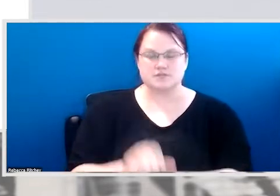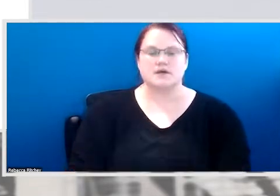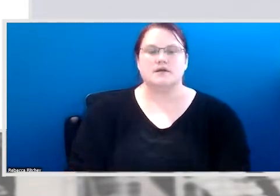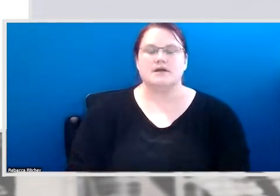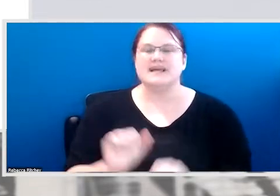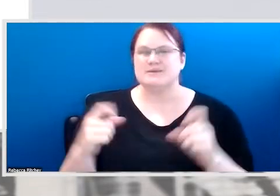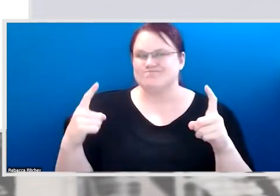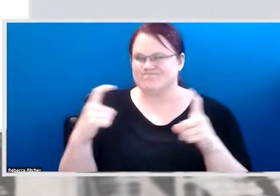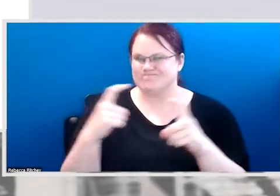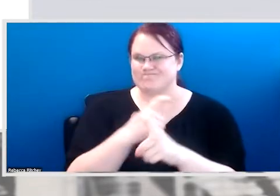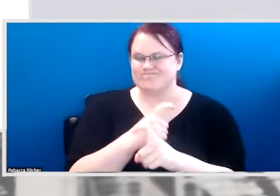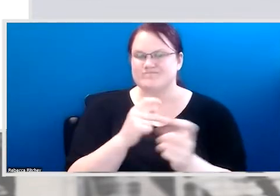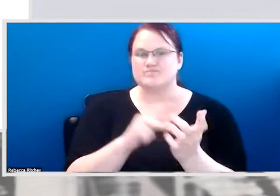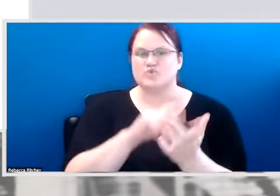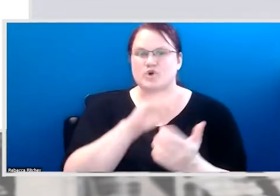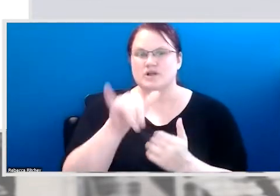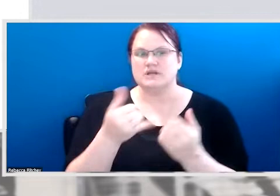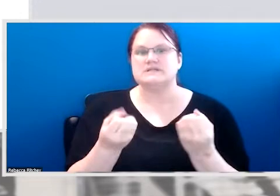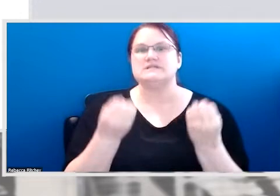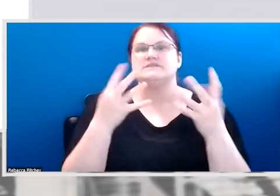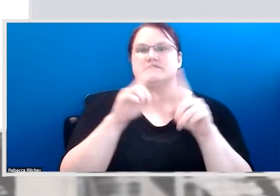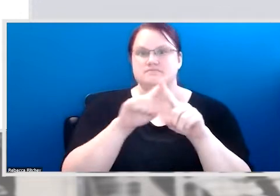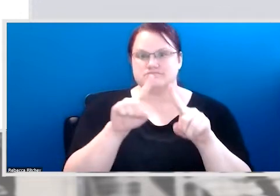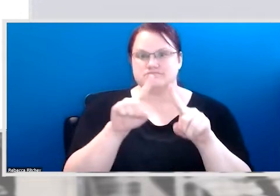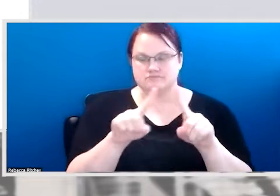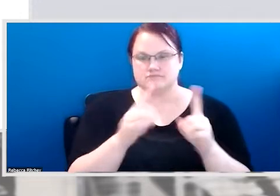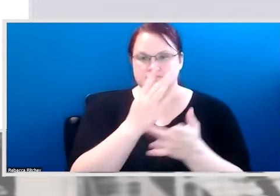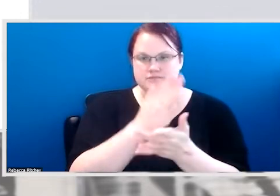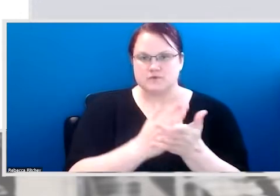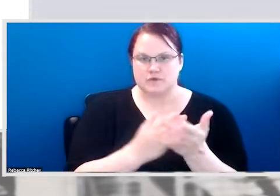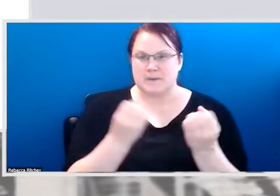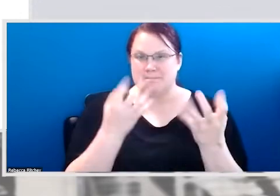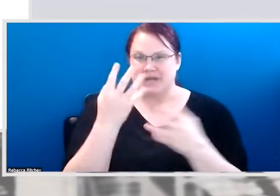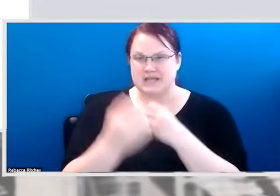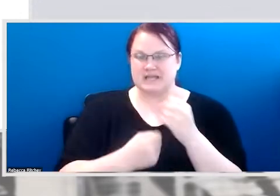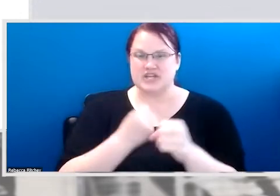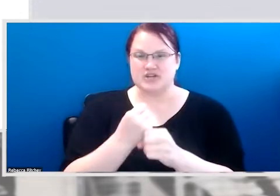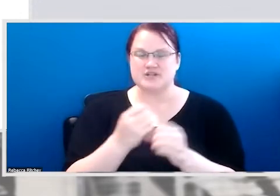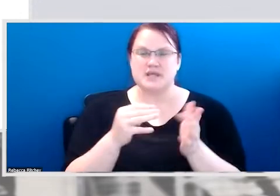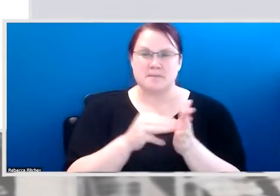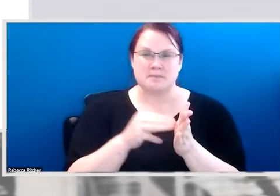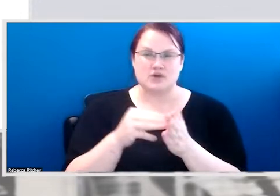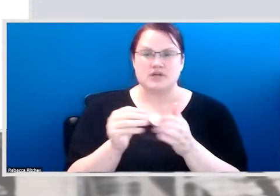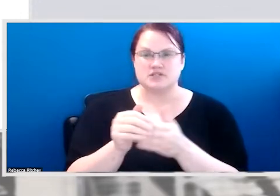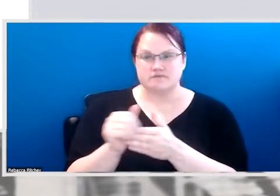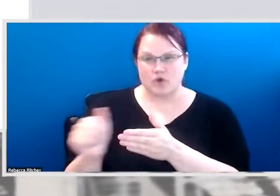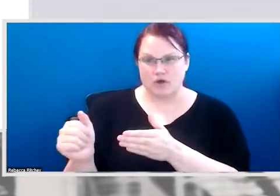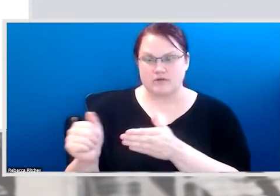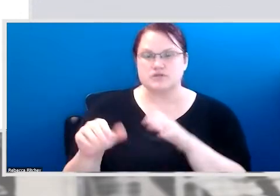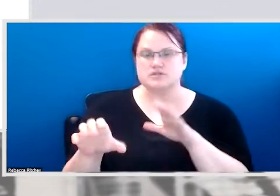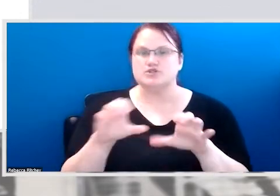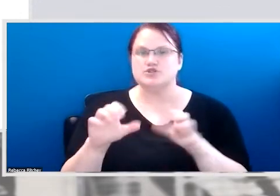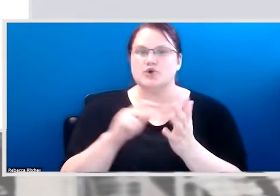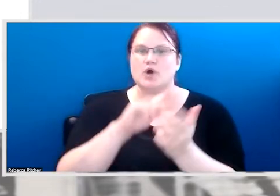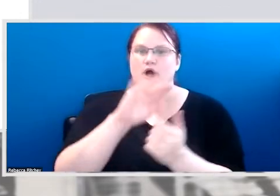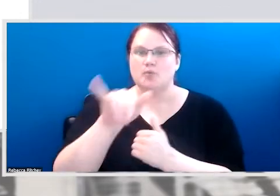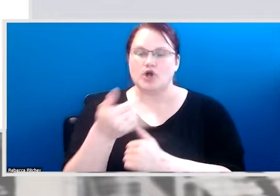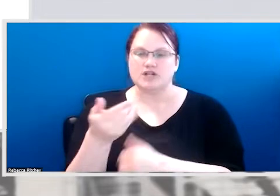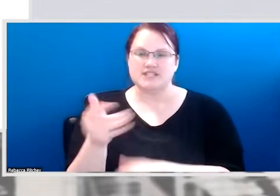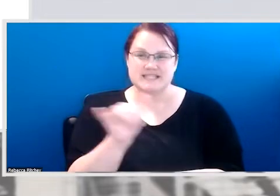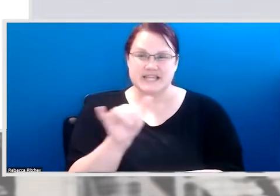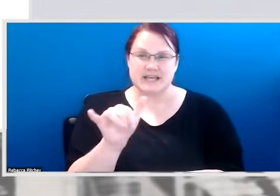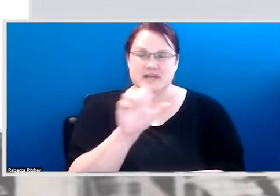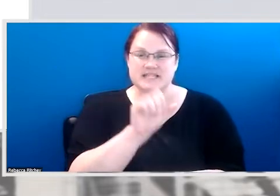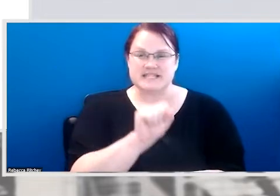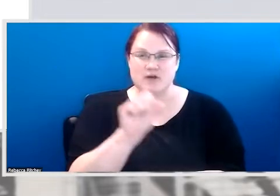complicated projects with multiple phases. They can take multiple years and many millions of dollars. So to do a project like Southside Park, where you're